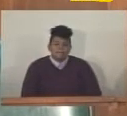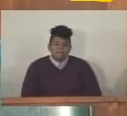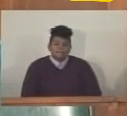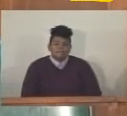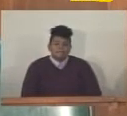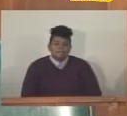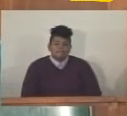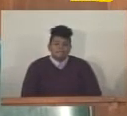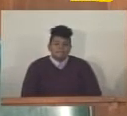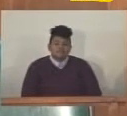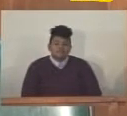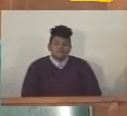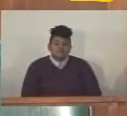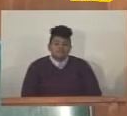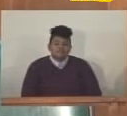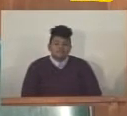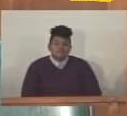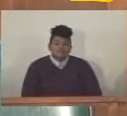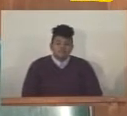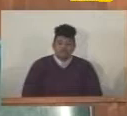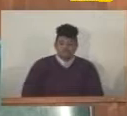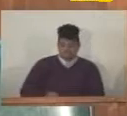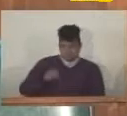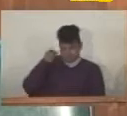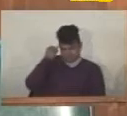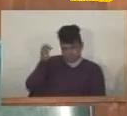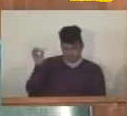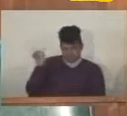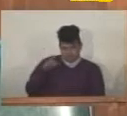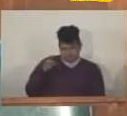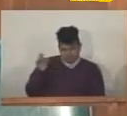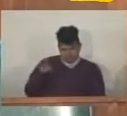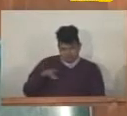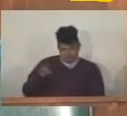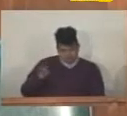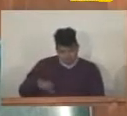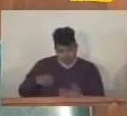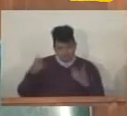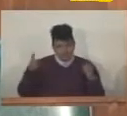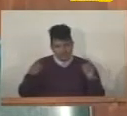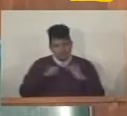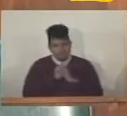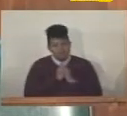has proffered ideas. So don't